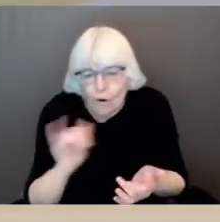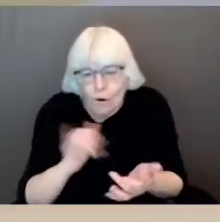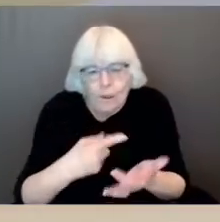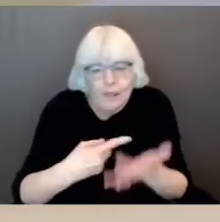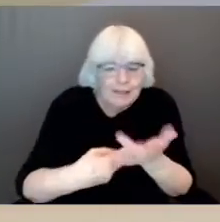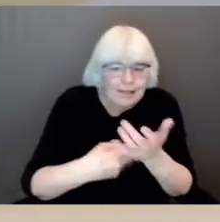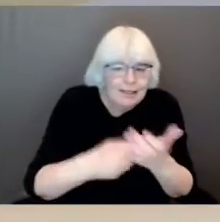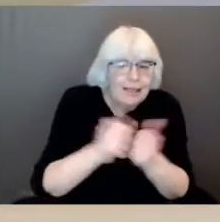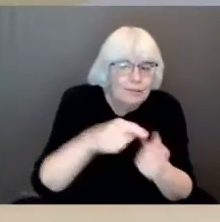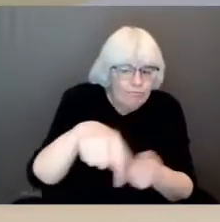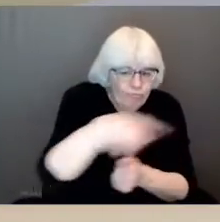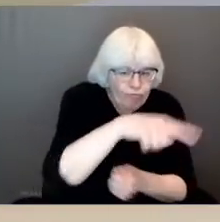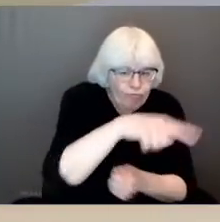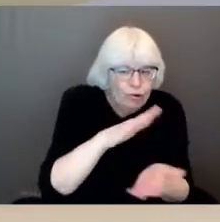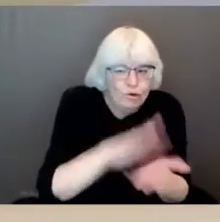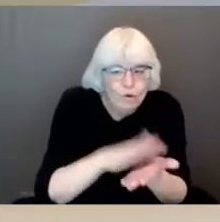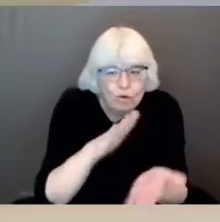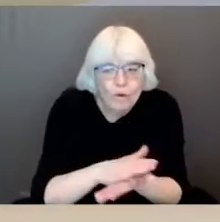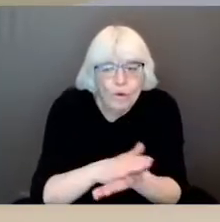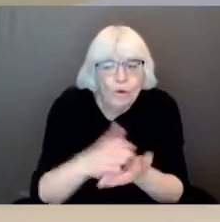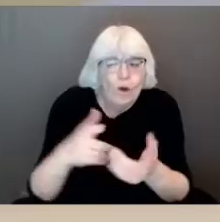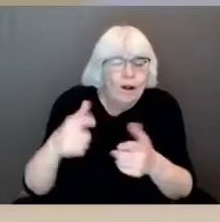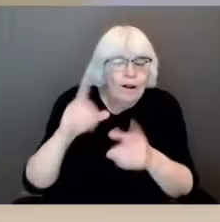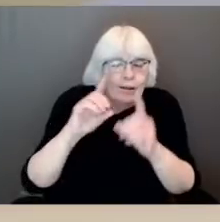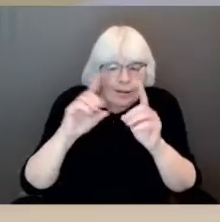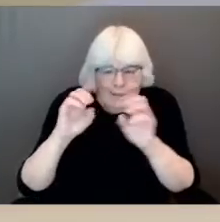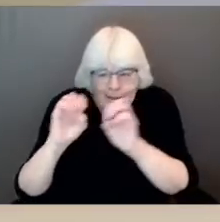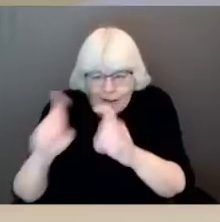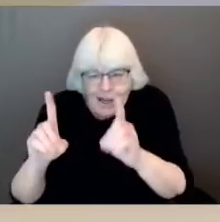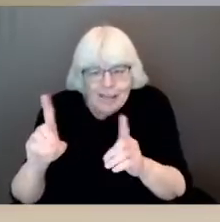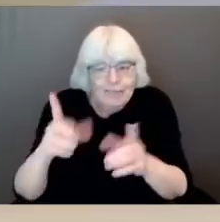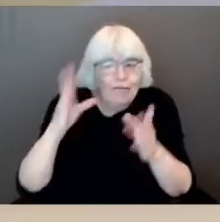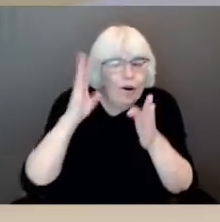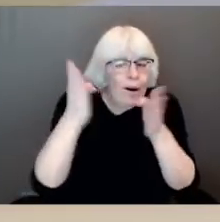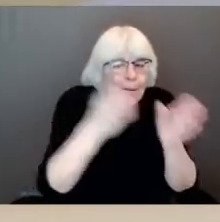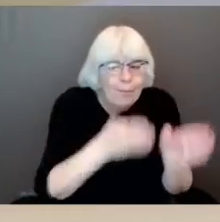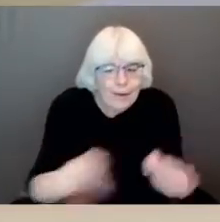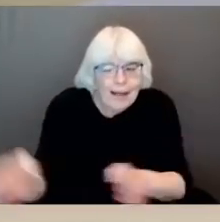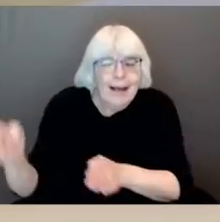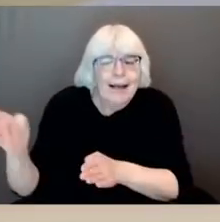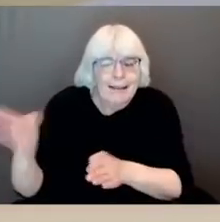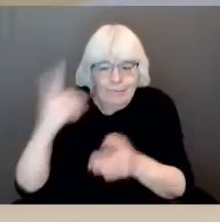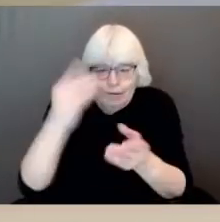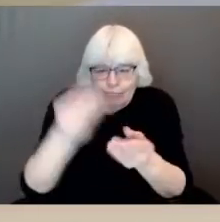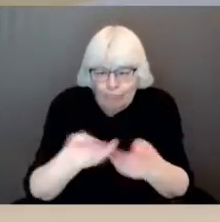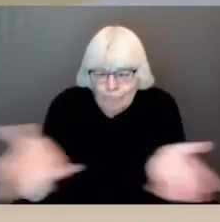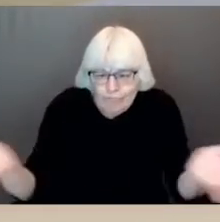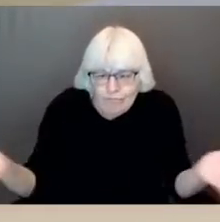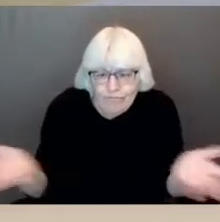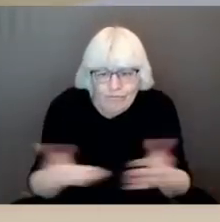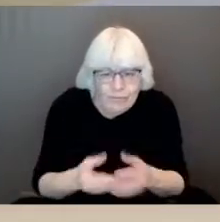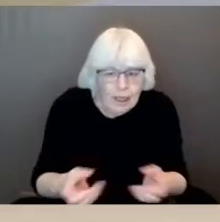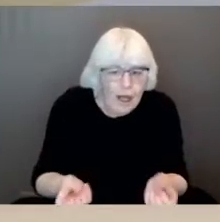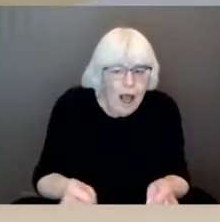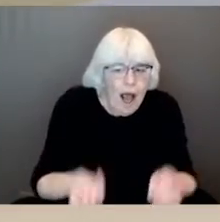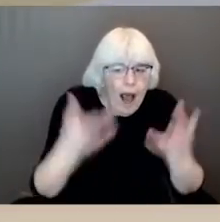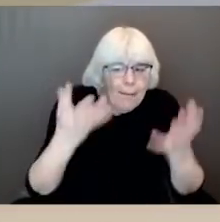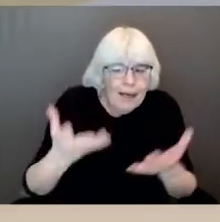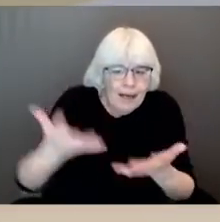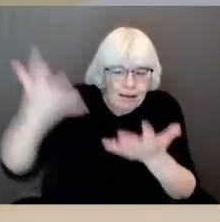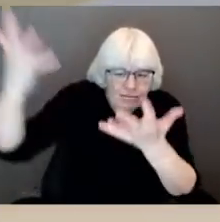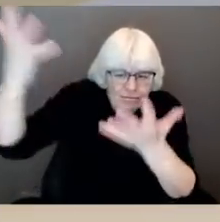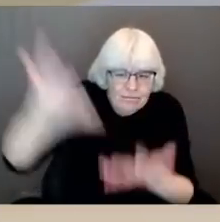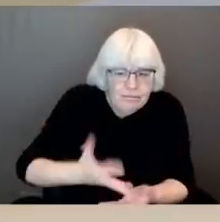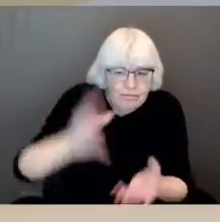out how they'll be distributed. How many kits are coming? I don't have the total, but I knew we had enough. There's